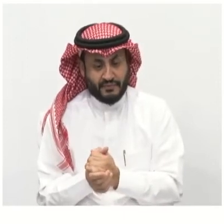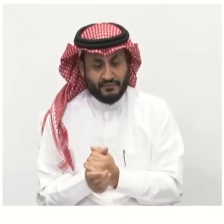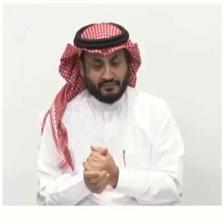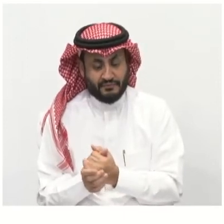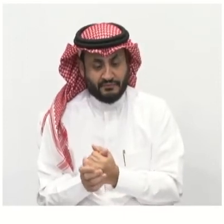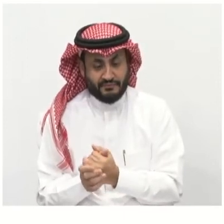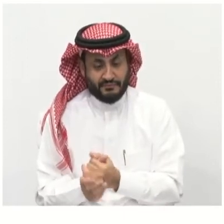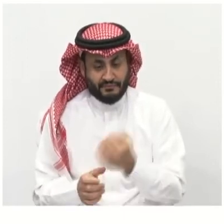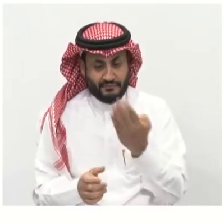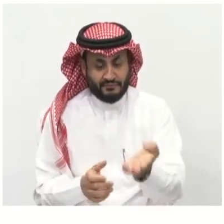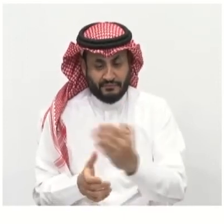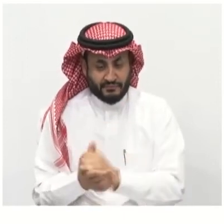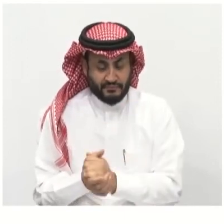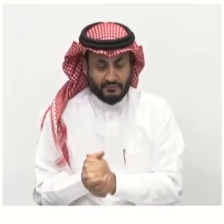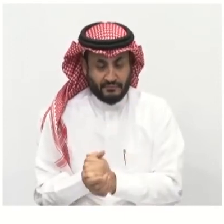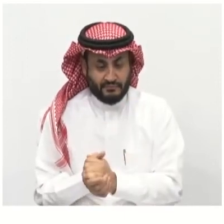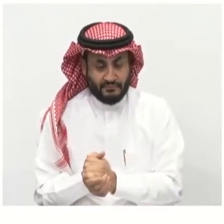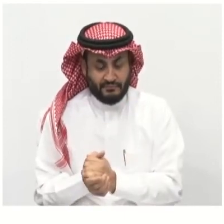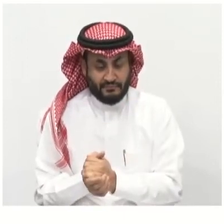vowels.